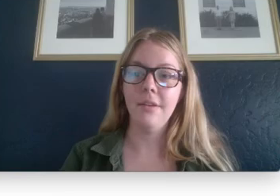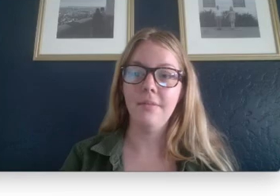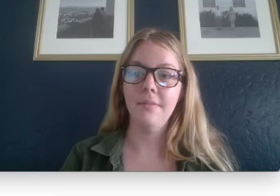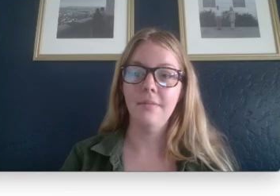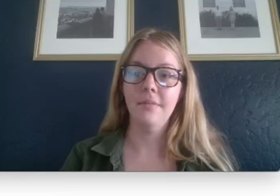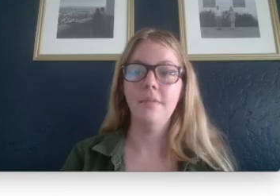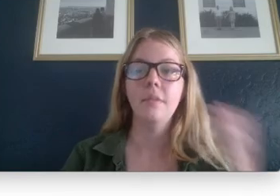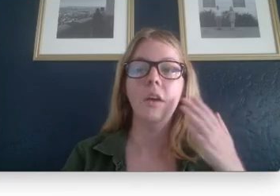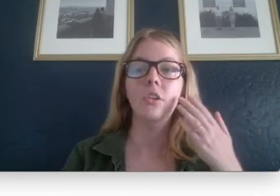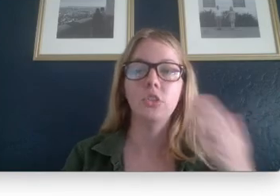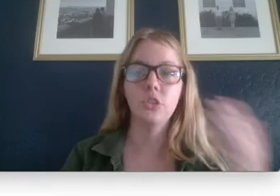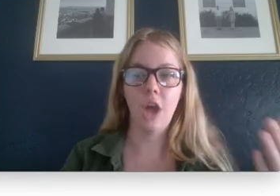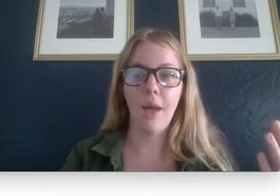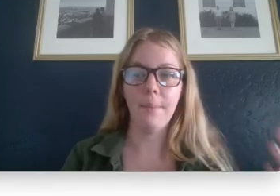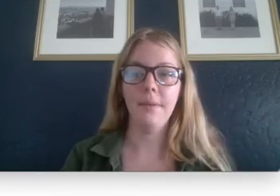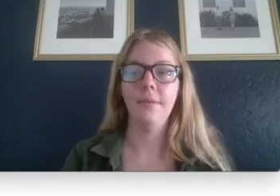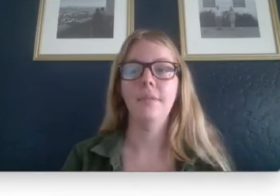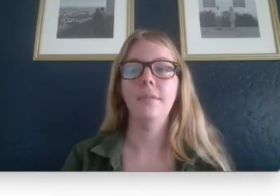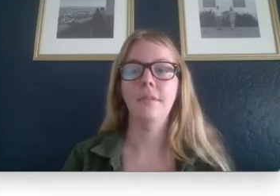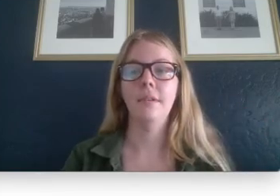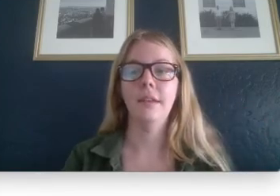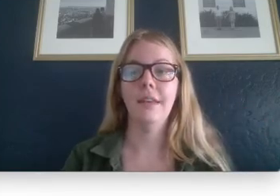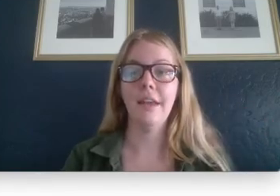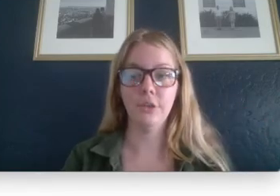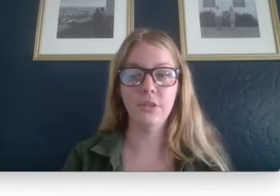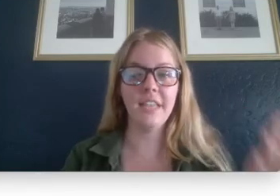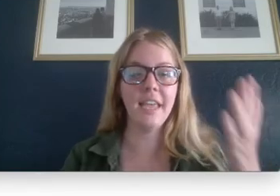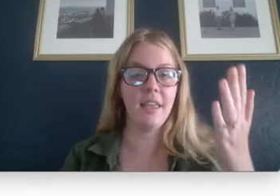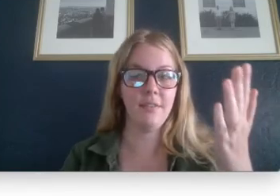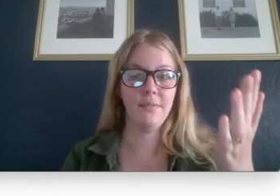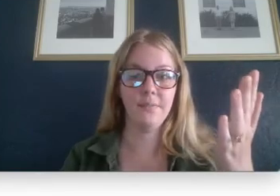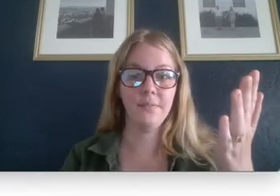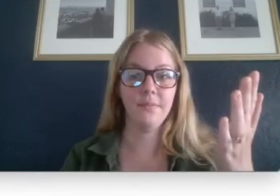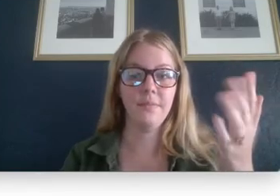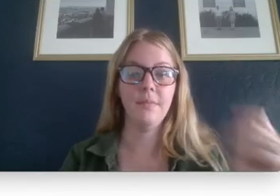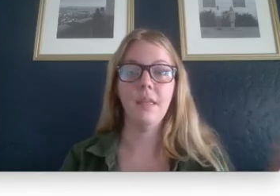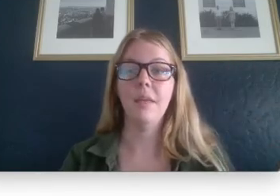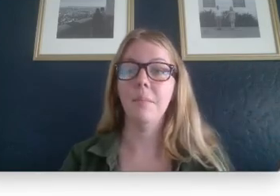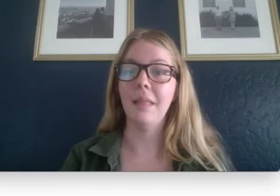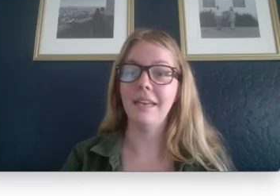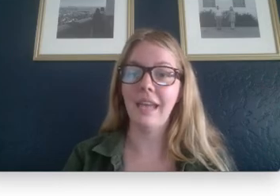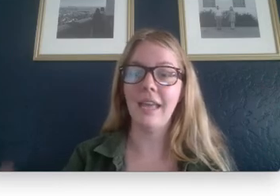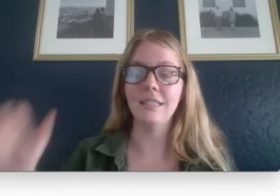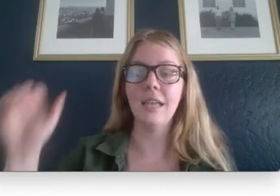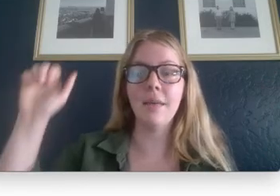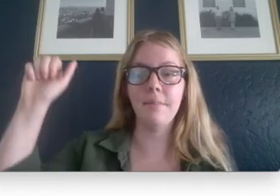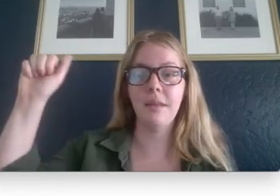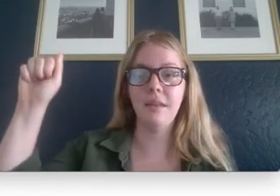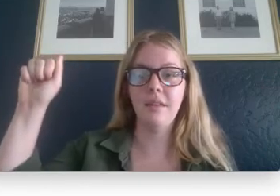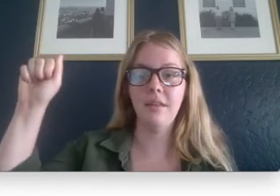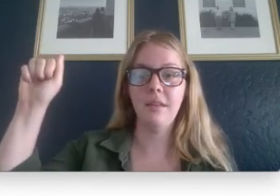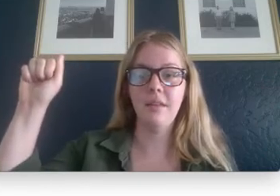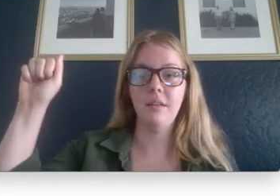together. Shop. Now you say it. Blending hands up.